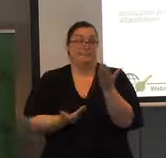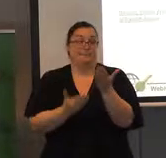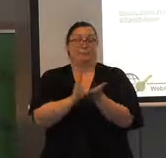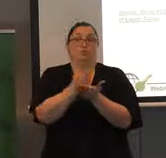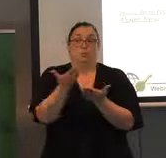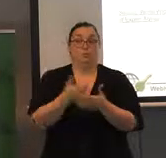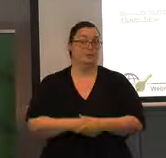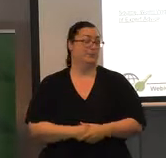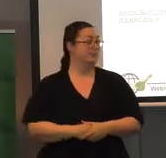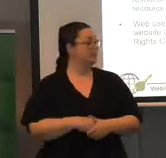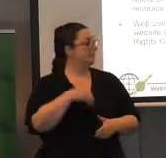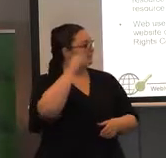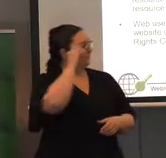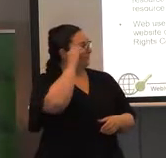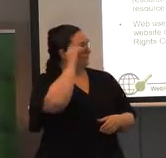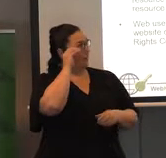very shortly.